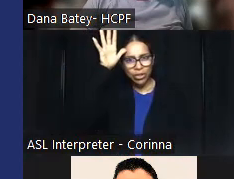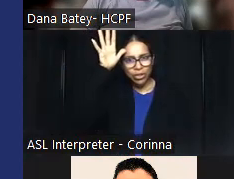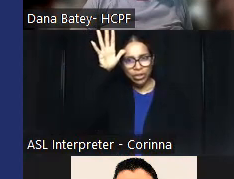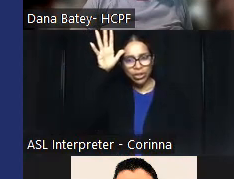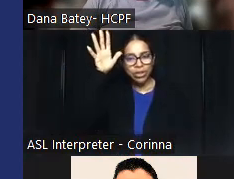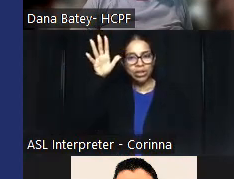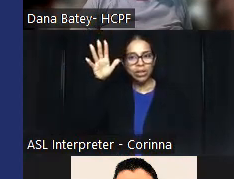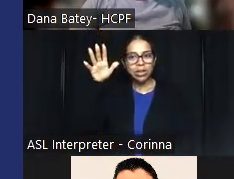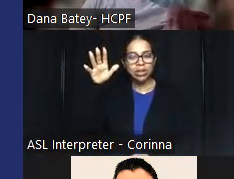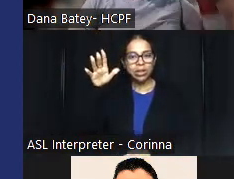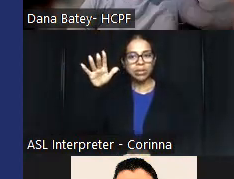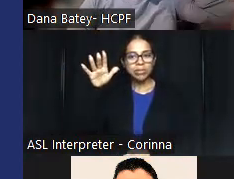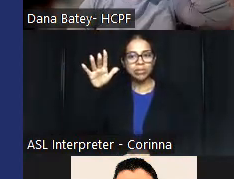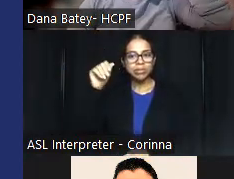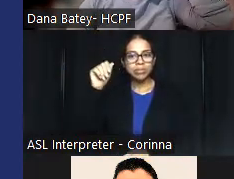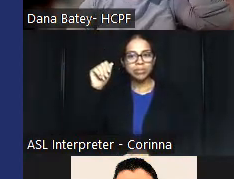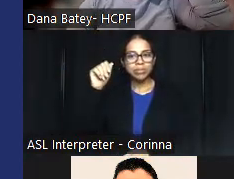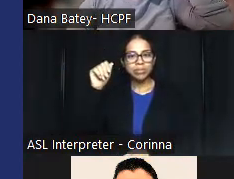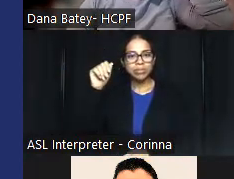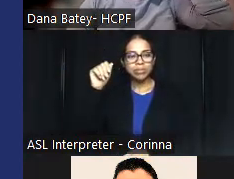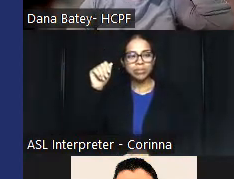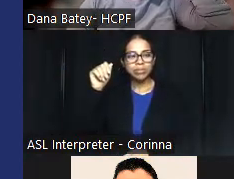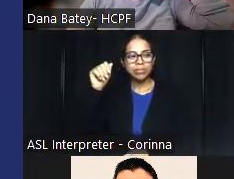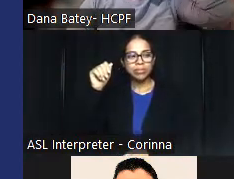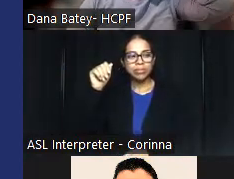it was private